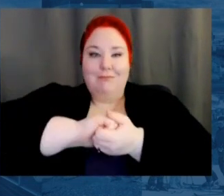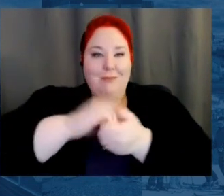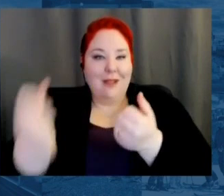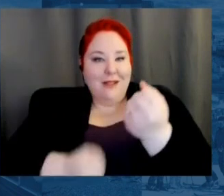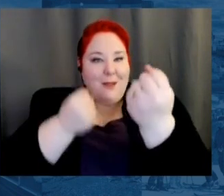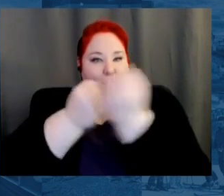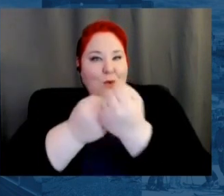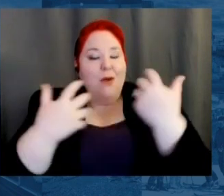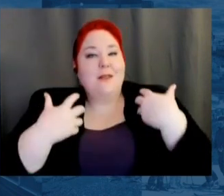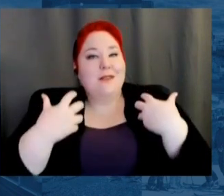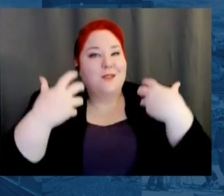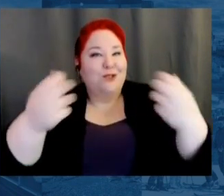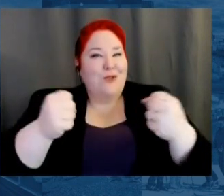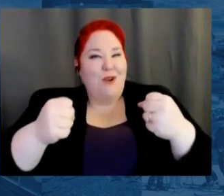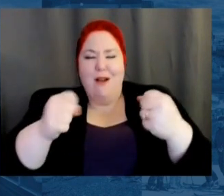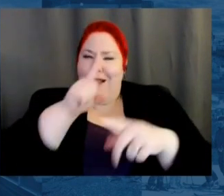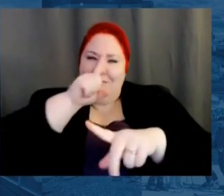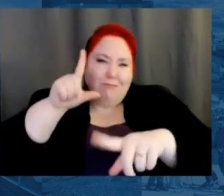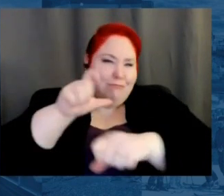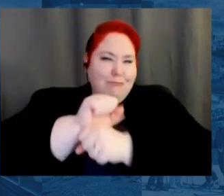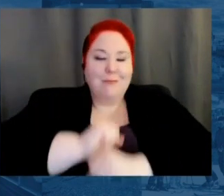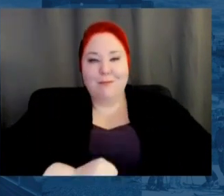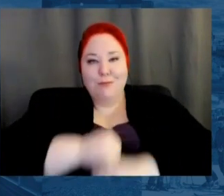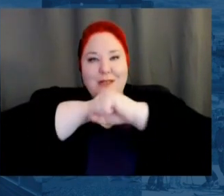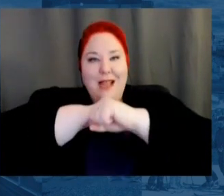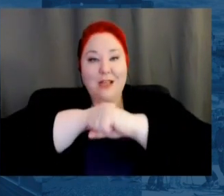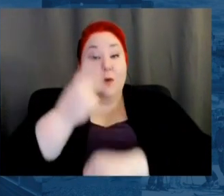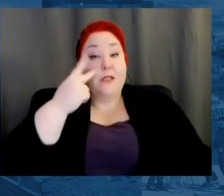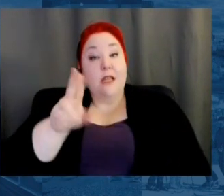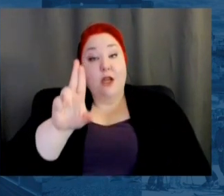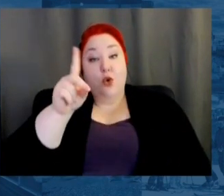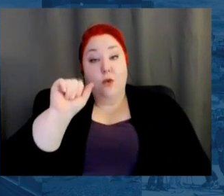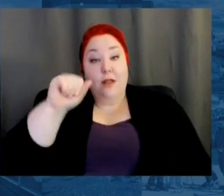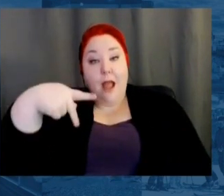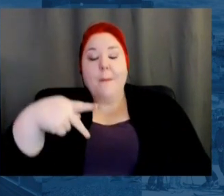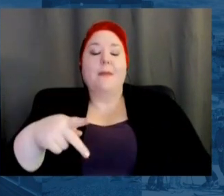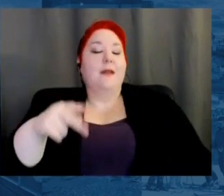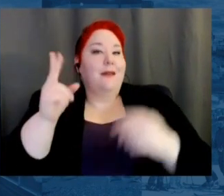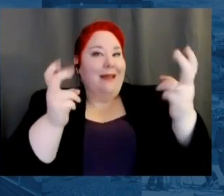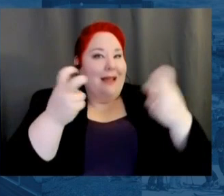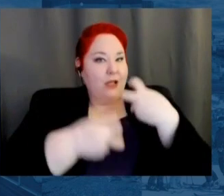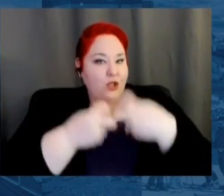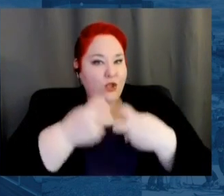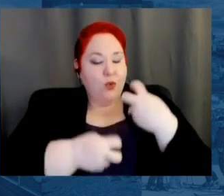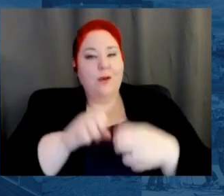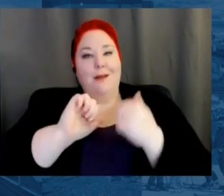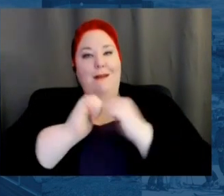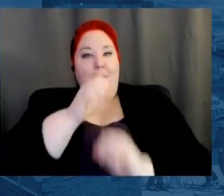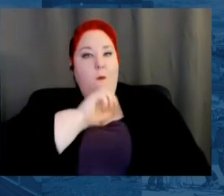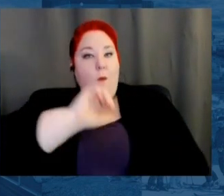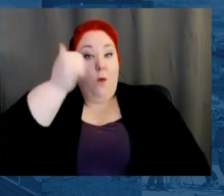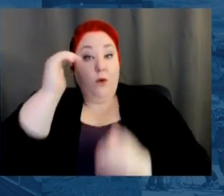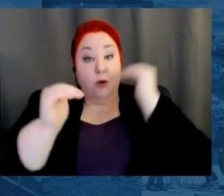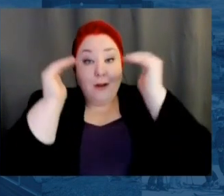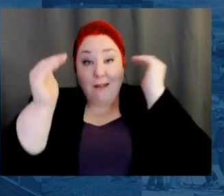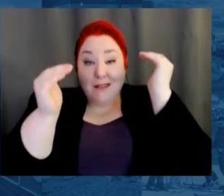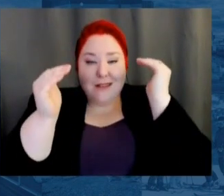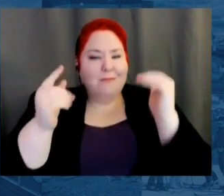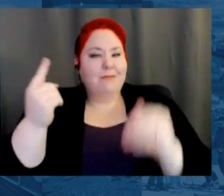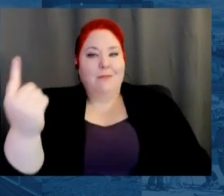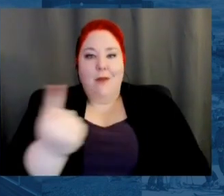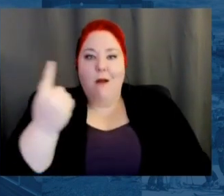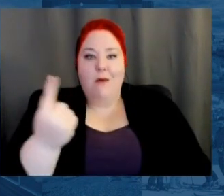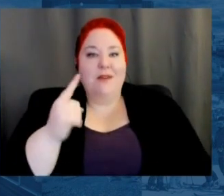strong protections. When we look at the UDAP issue and we look about how older adults, they are almost always the